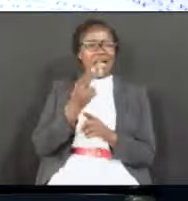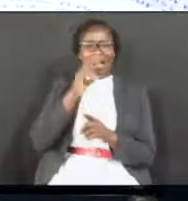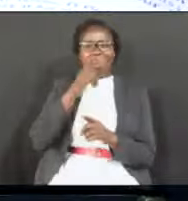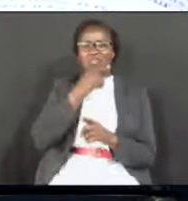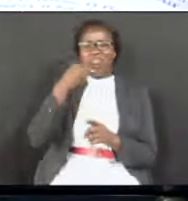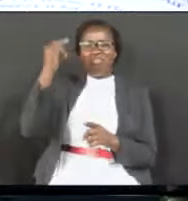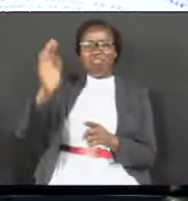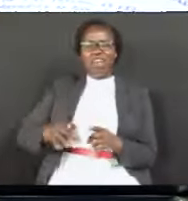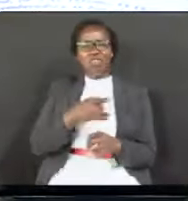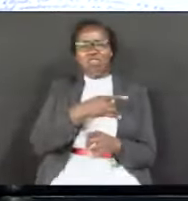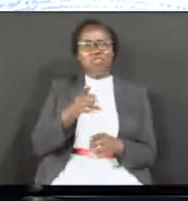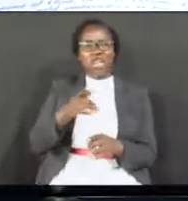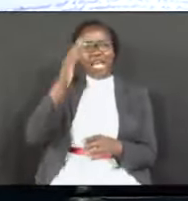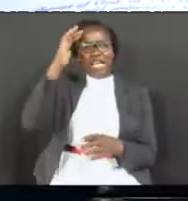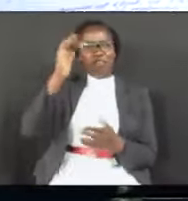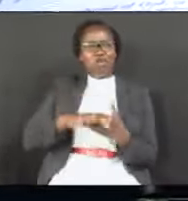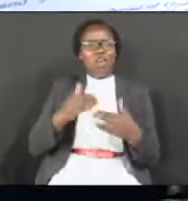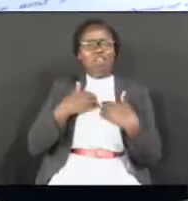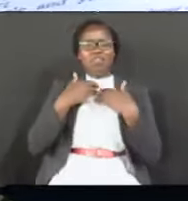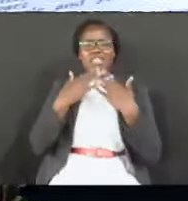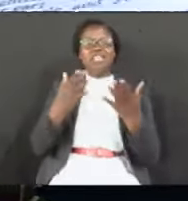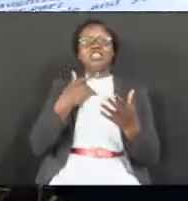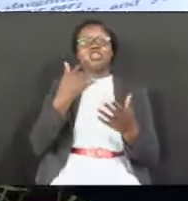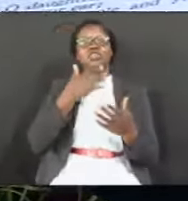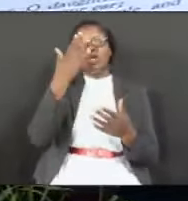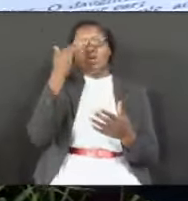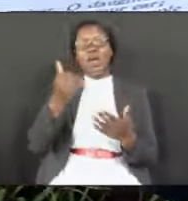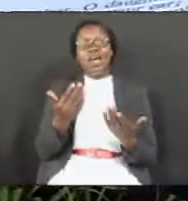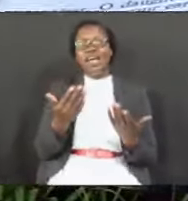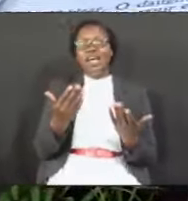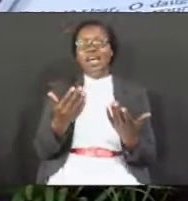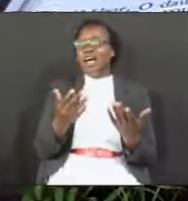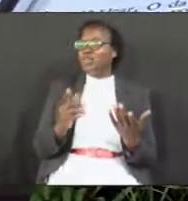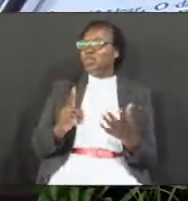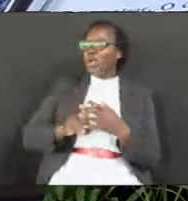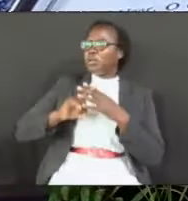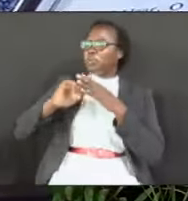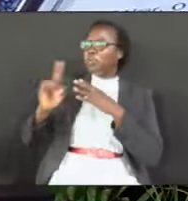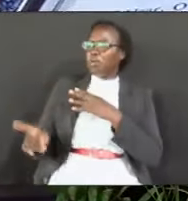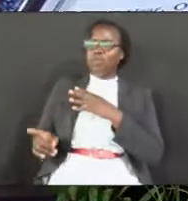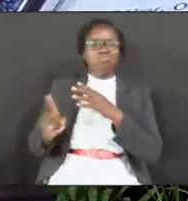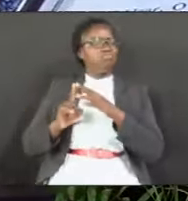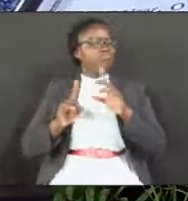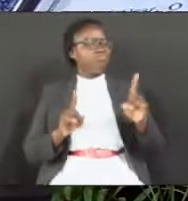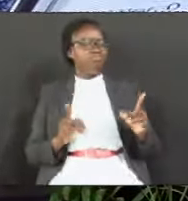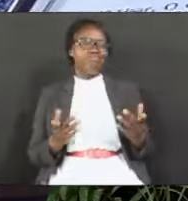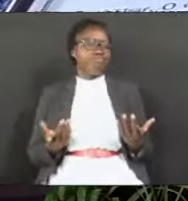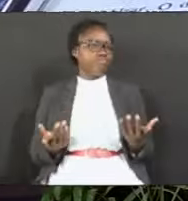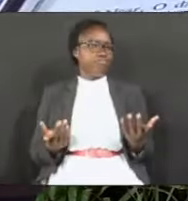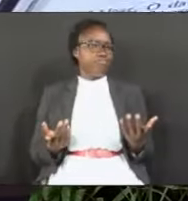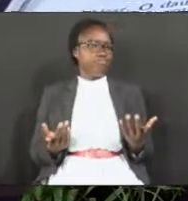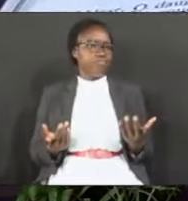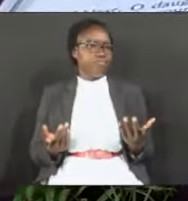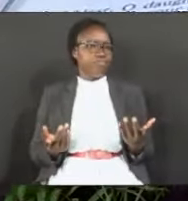then you don't know where to turn to. Because when you are scoffed out there, you can run back home.